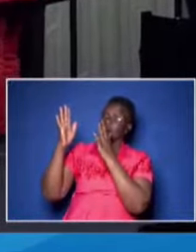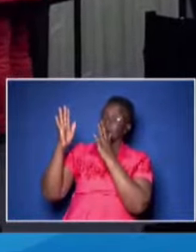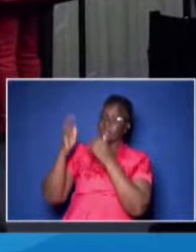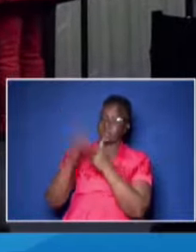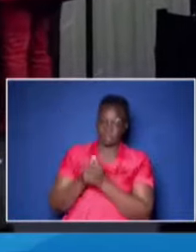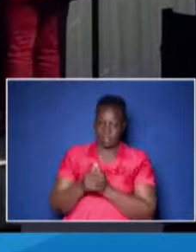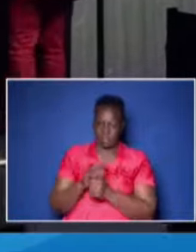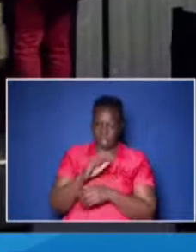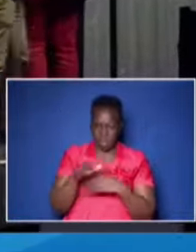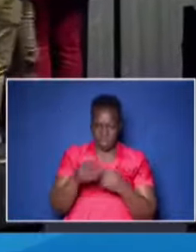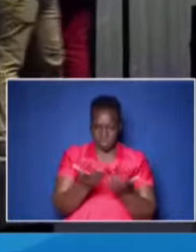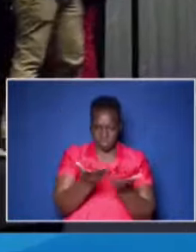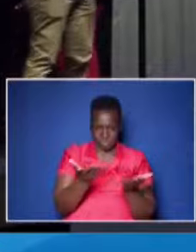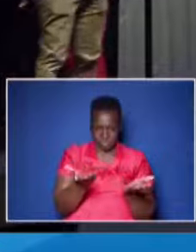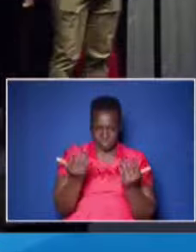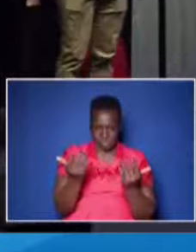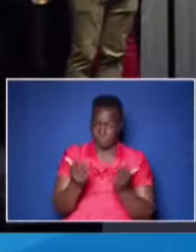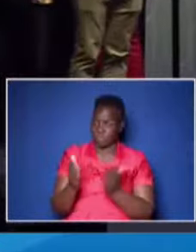praise